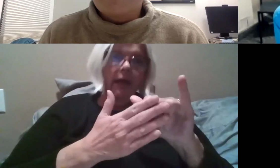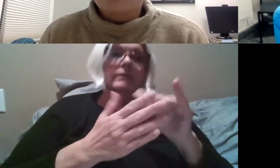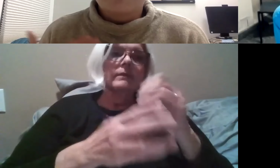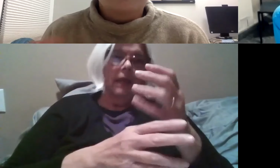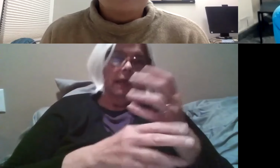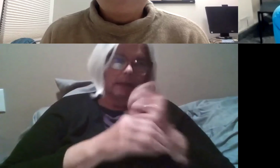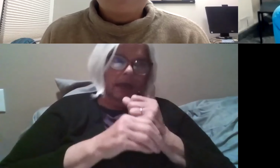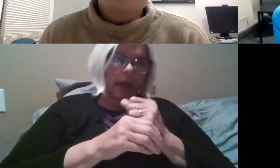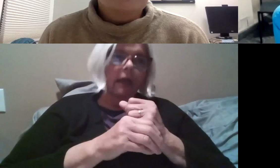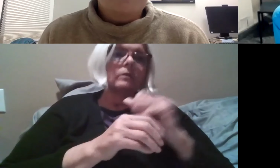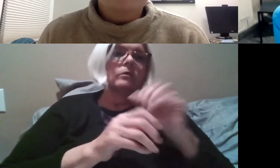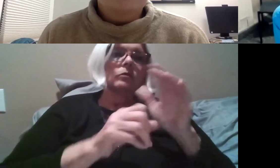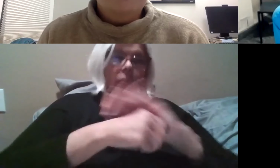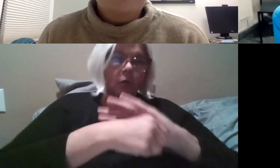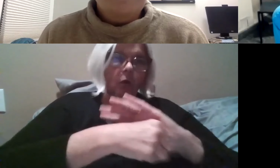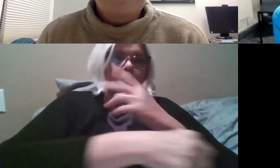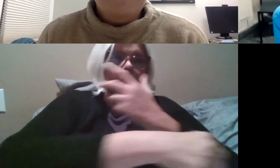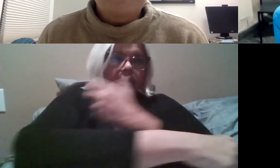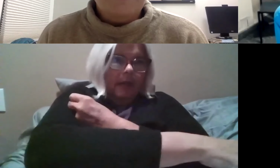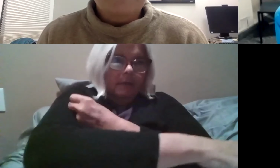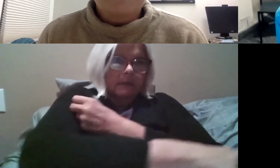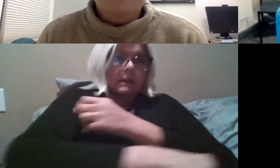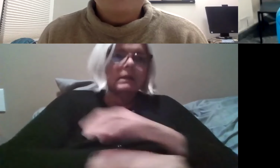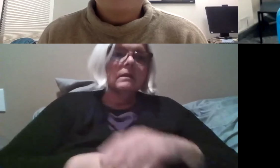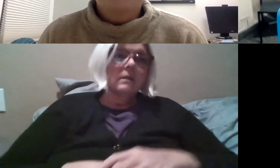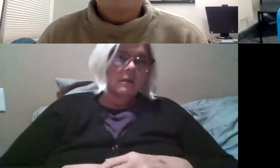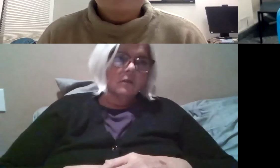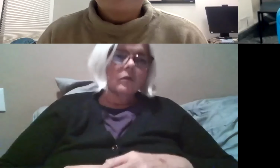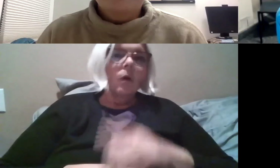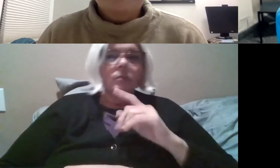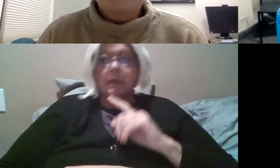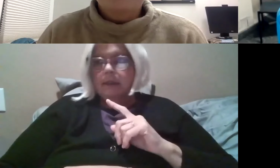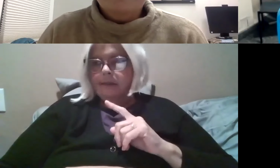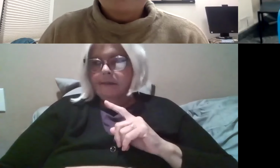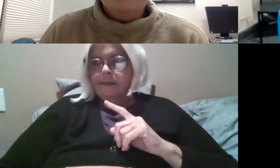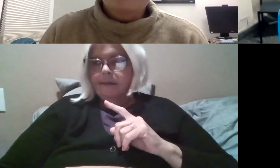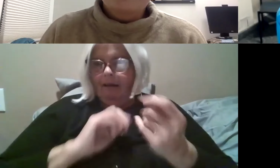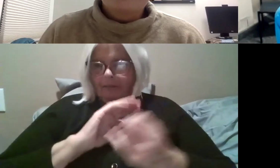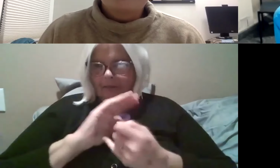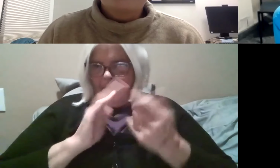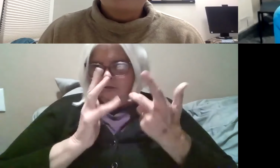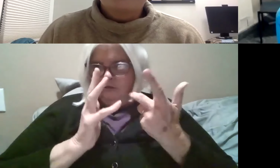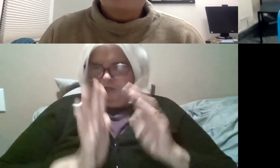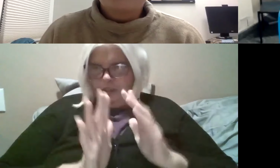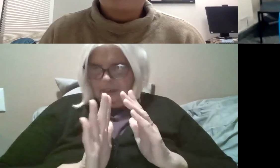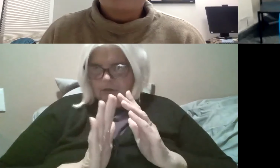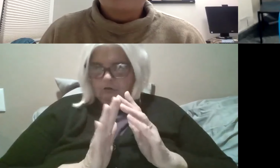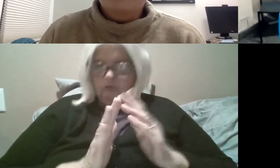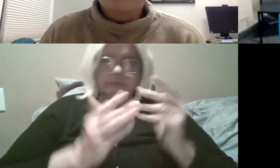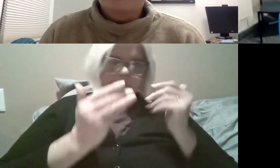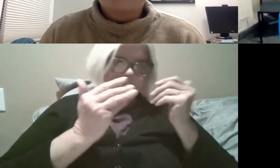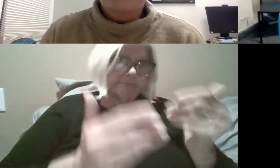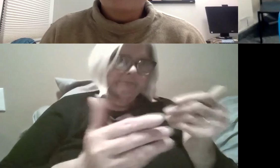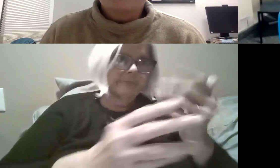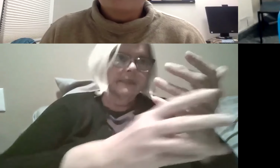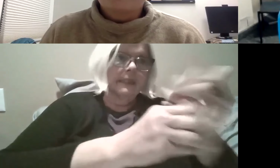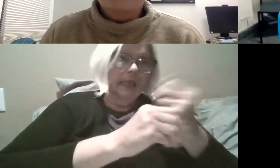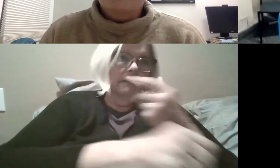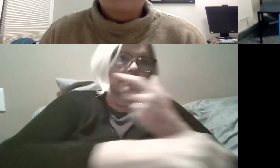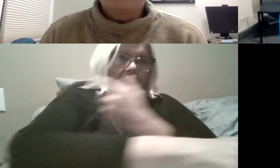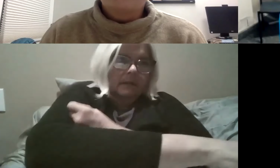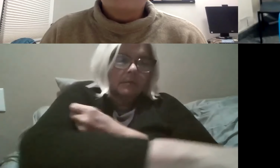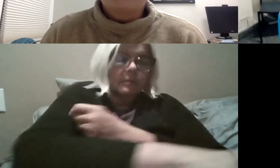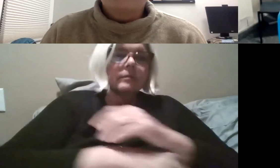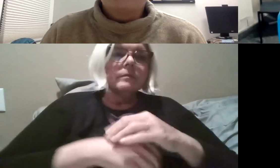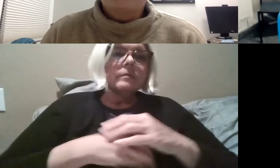COVID infection, get the vaccine. And there's another question related to that that I'm just going to add on